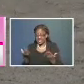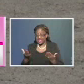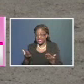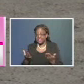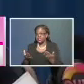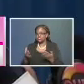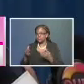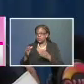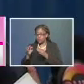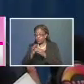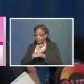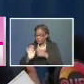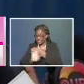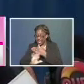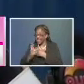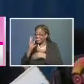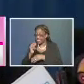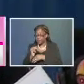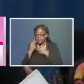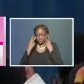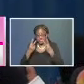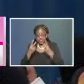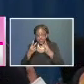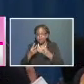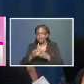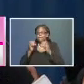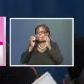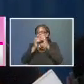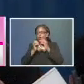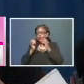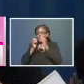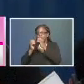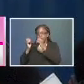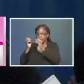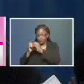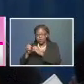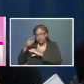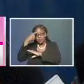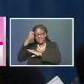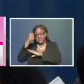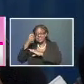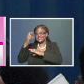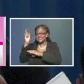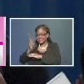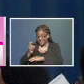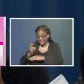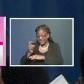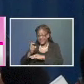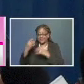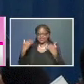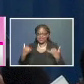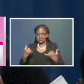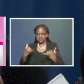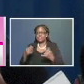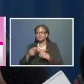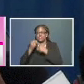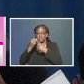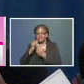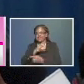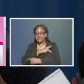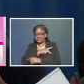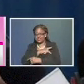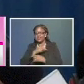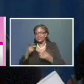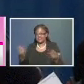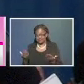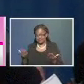effectively, and you will begin to see even a greater rollout because the appetite and the demand for vaccines, and particularly Pfizer, is definitely on the